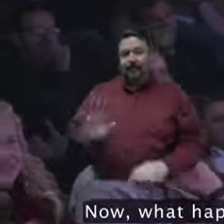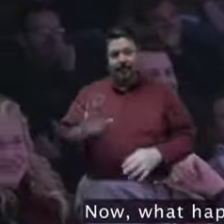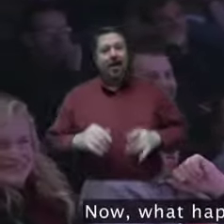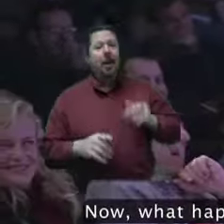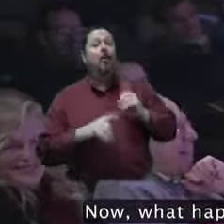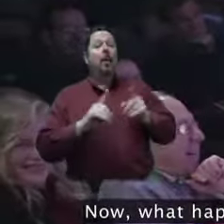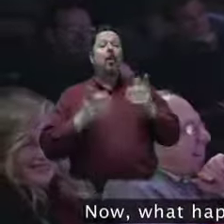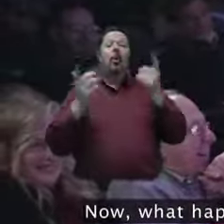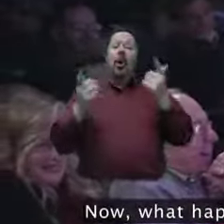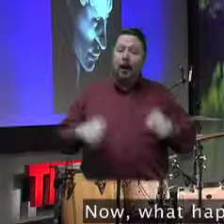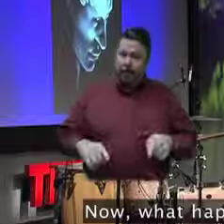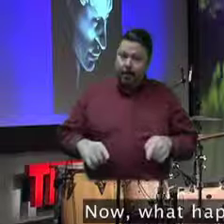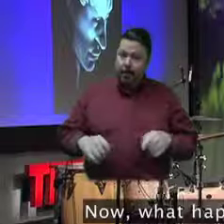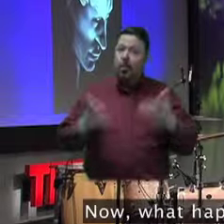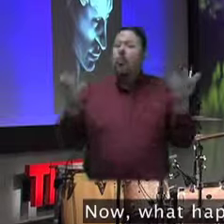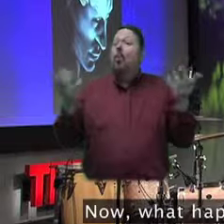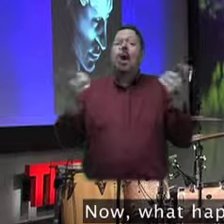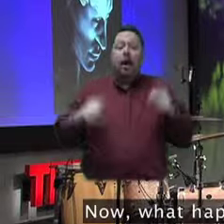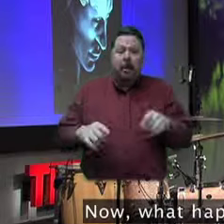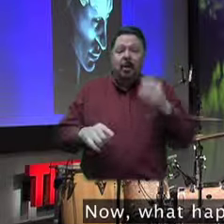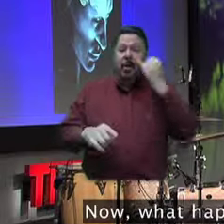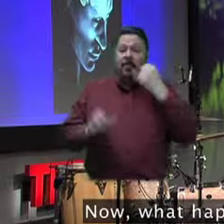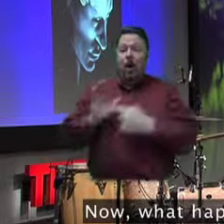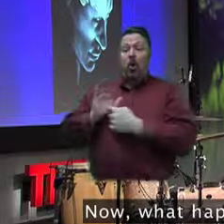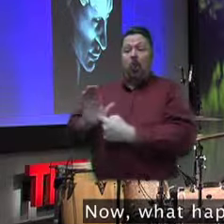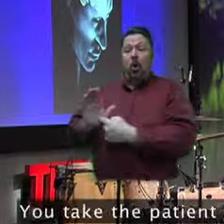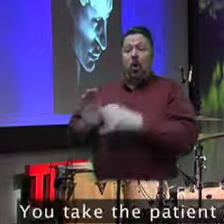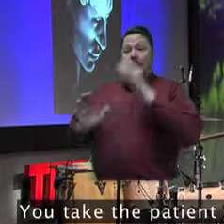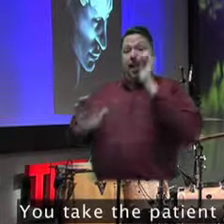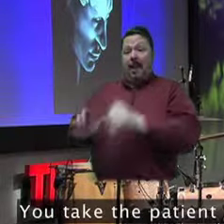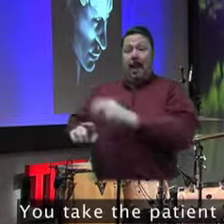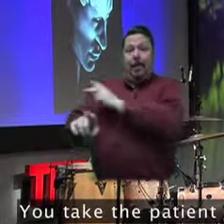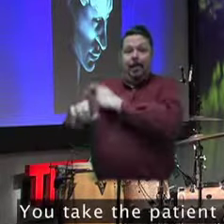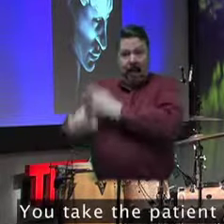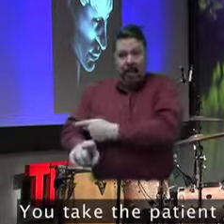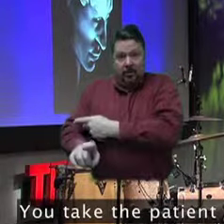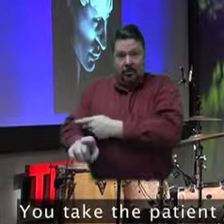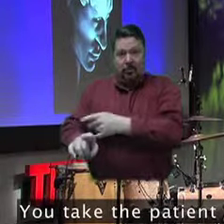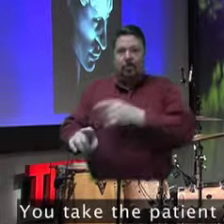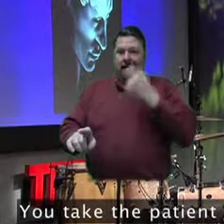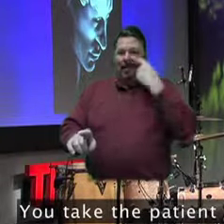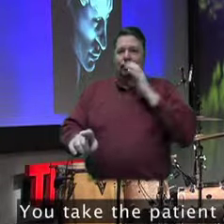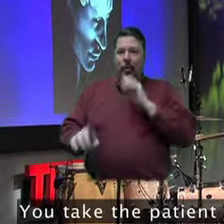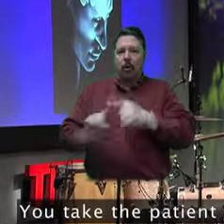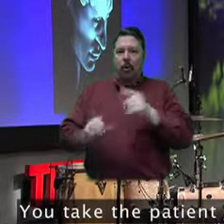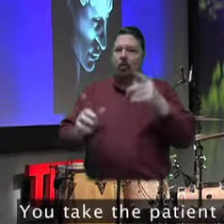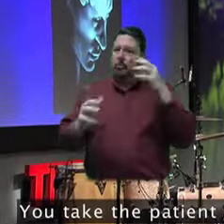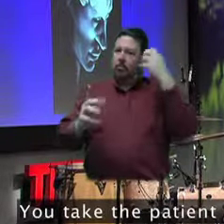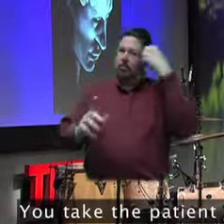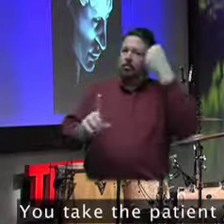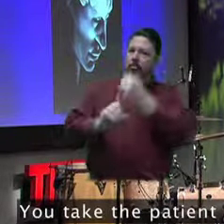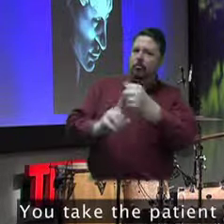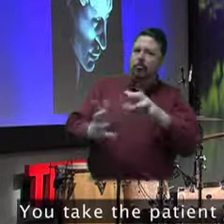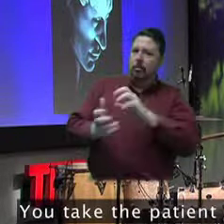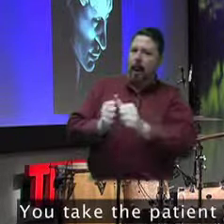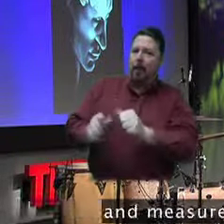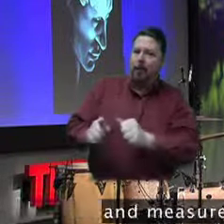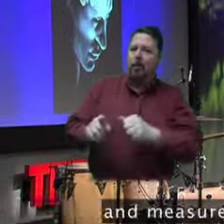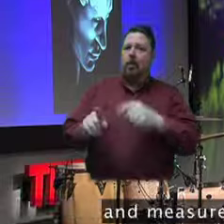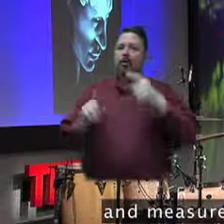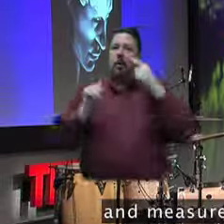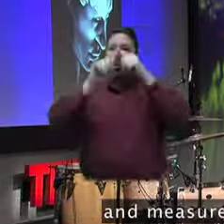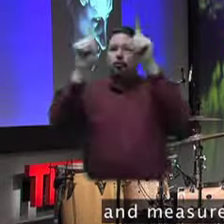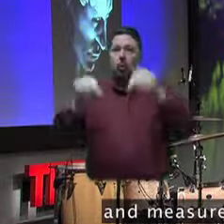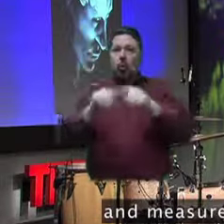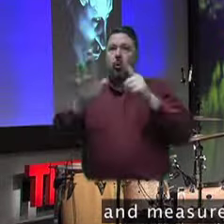Now, what happens if you show this patient? You take the patient and show him pictures on the screen